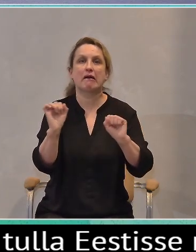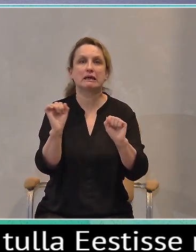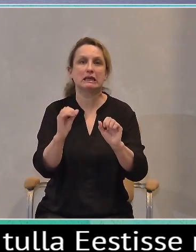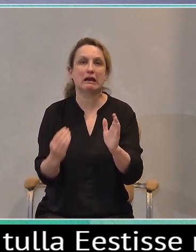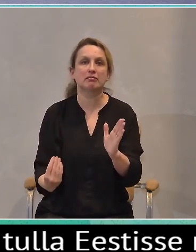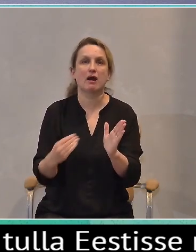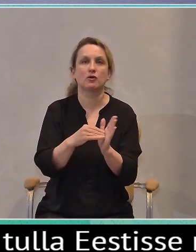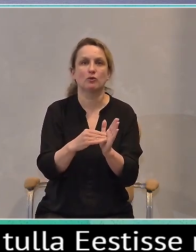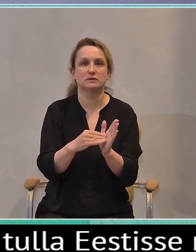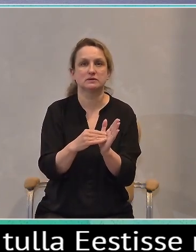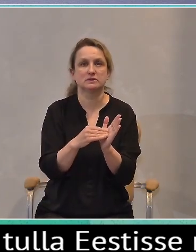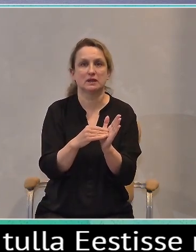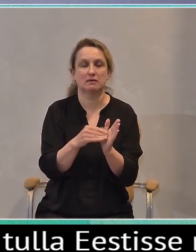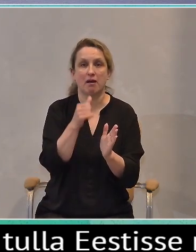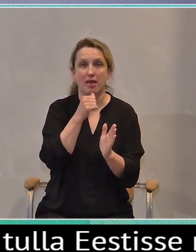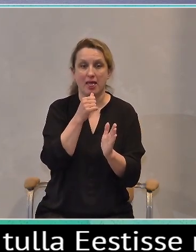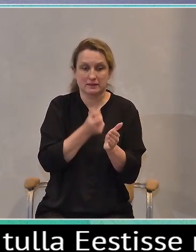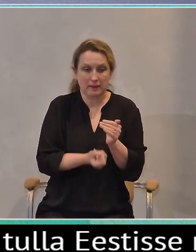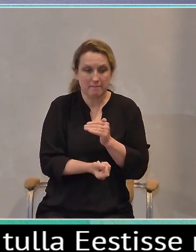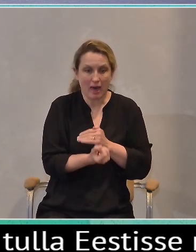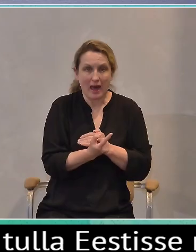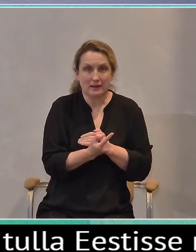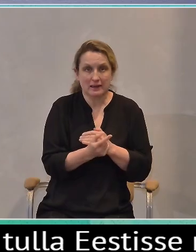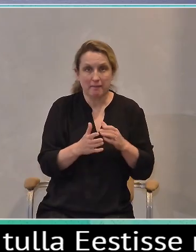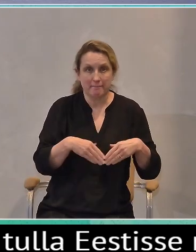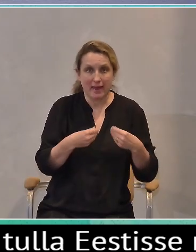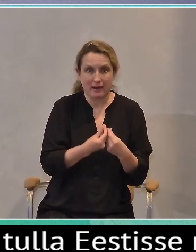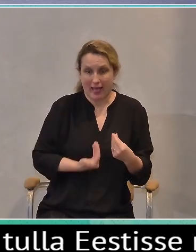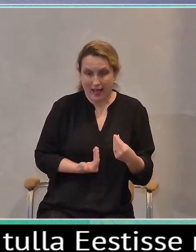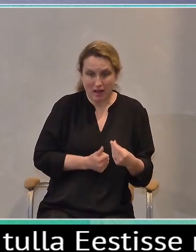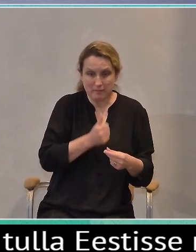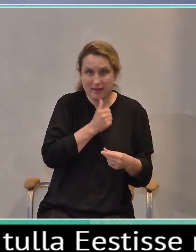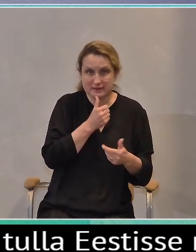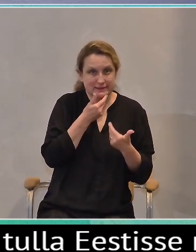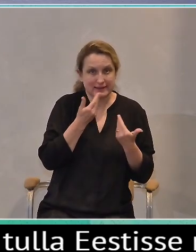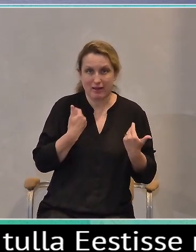abroad and vice versa. It goes both ways. There are